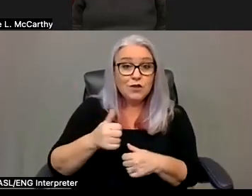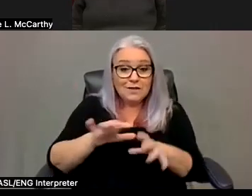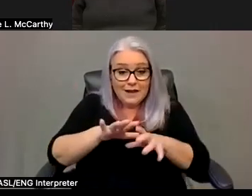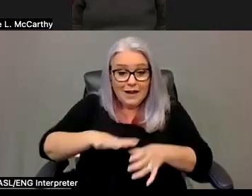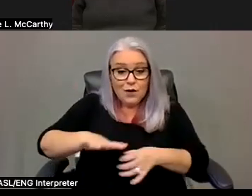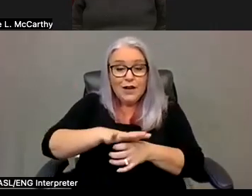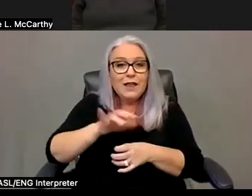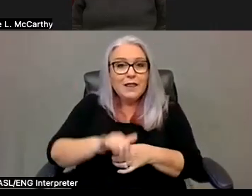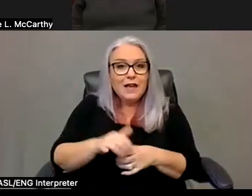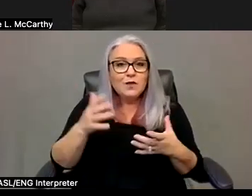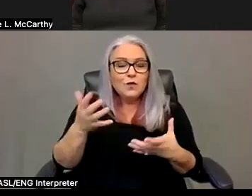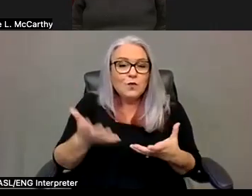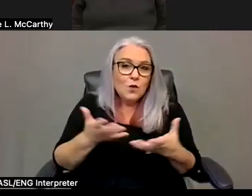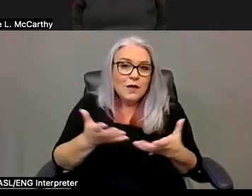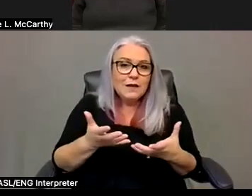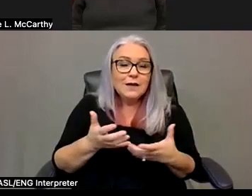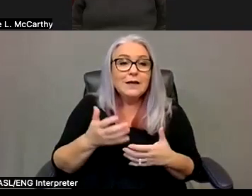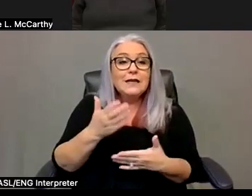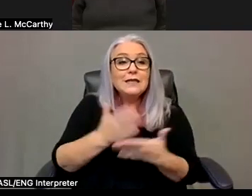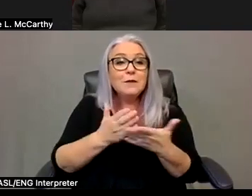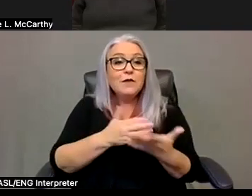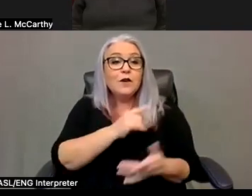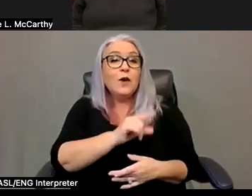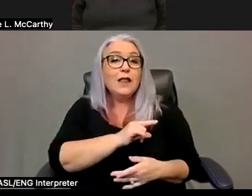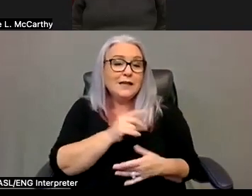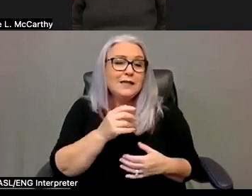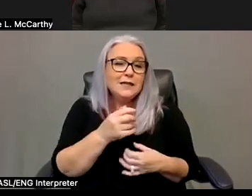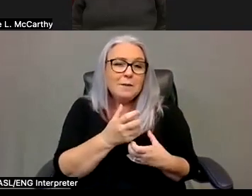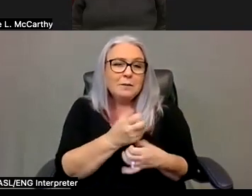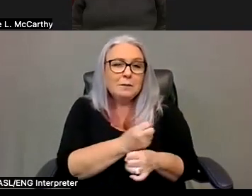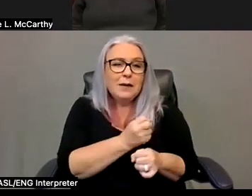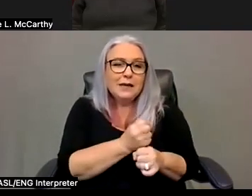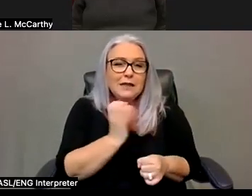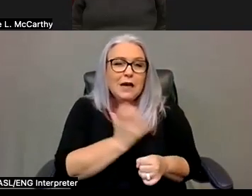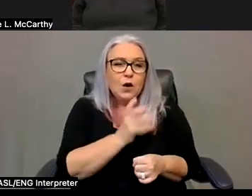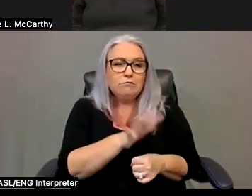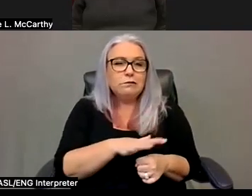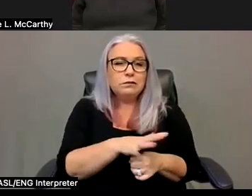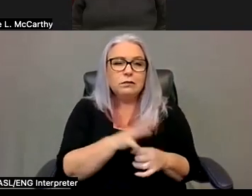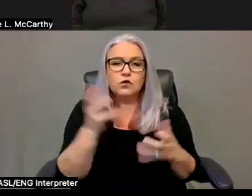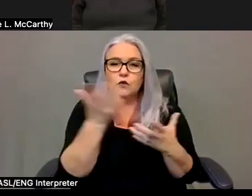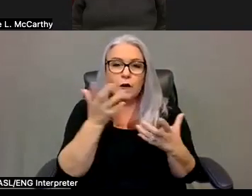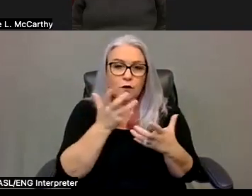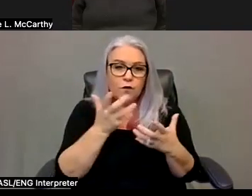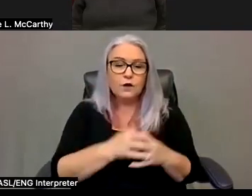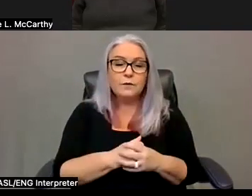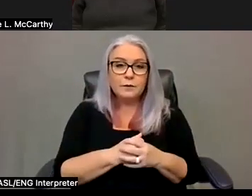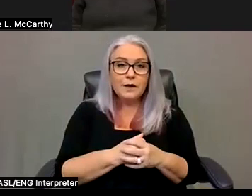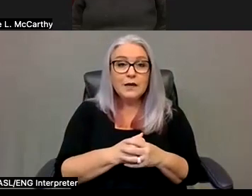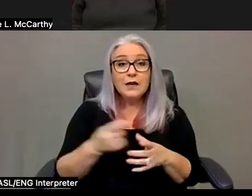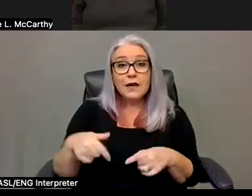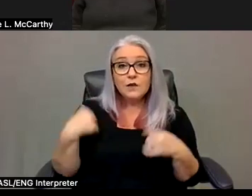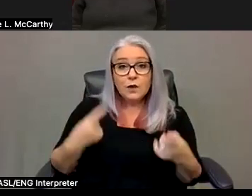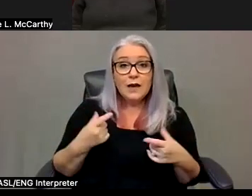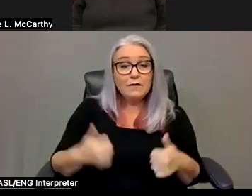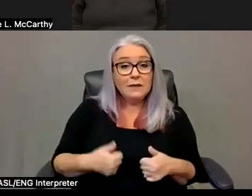Tarrytown. Those are some of the qualities that makes Tarrytown so wonderful. But as we lived here in